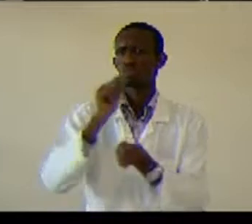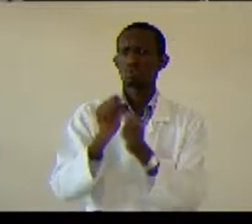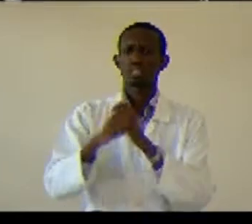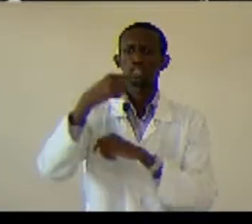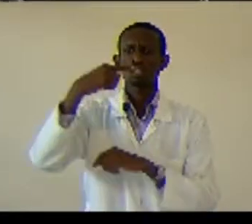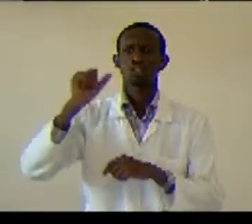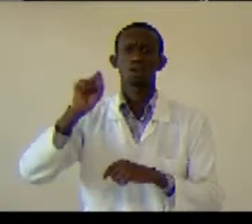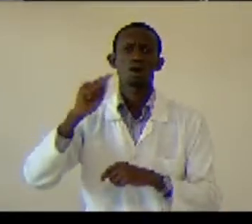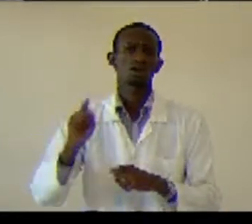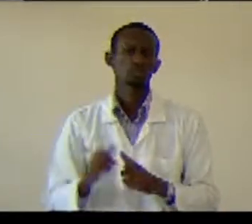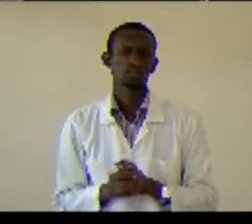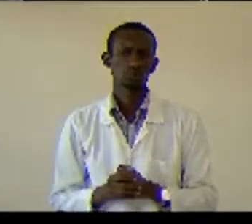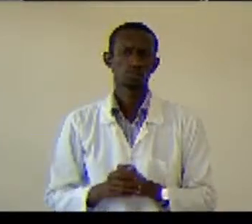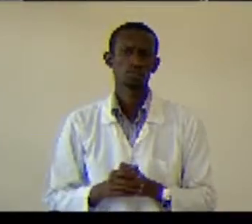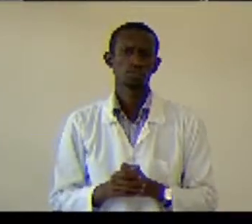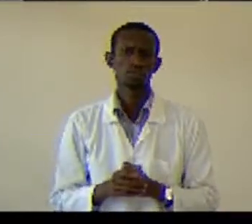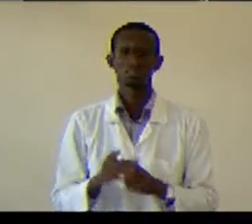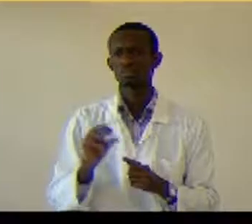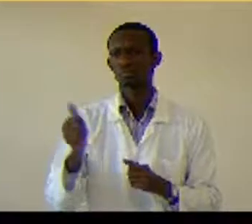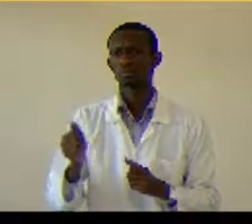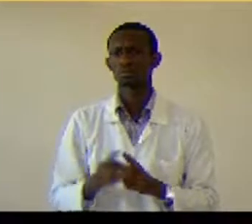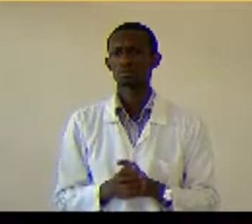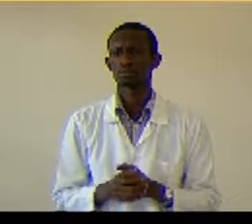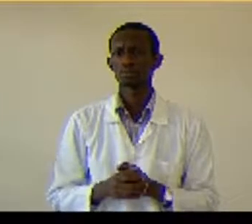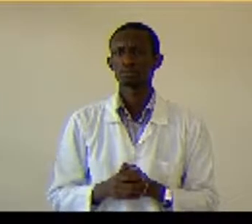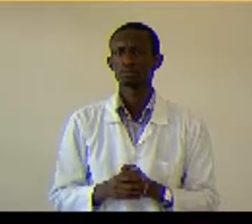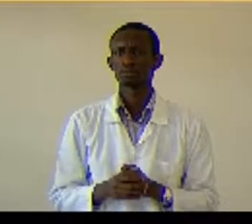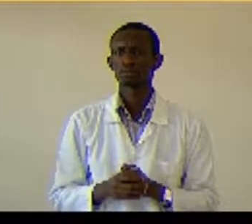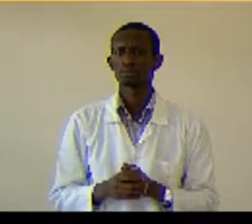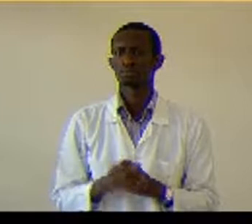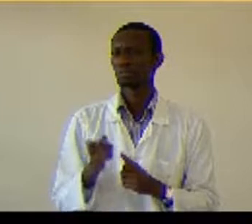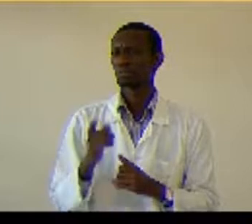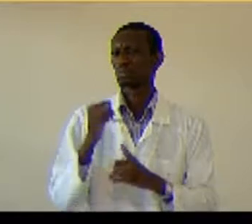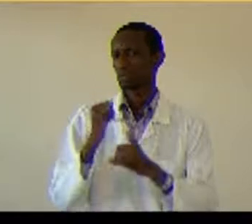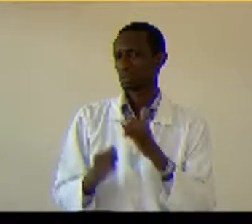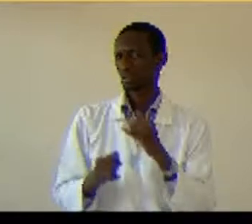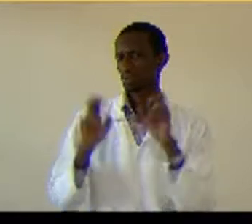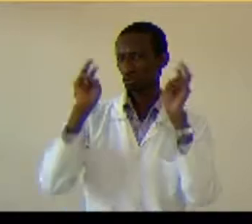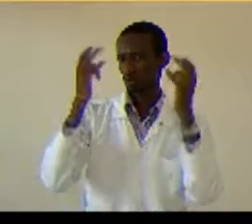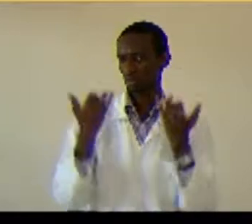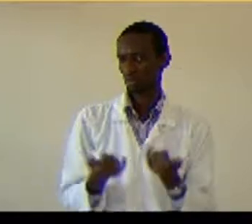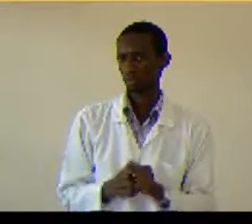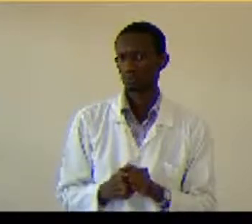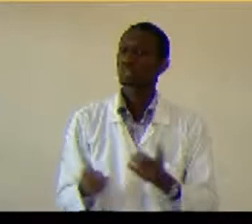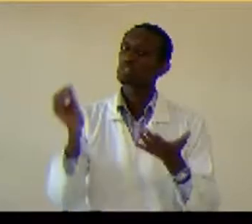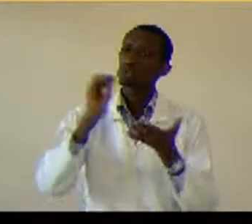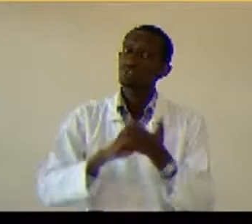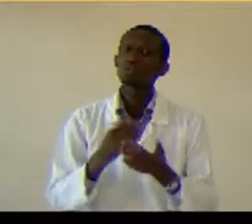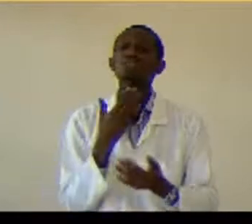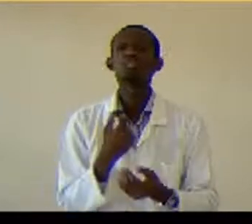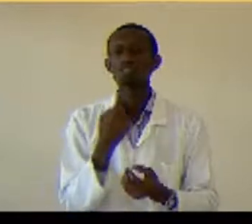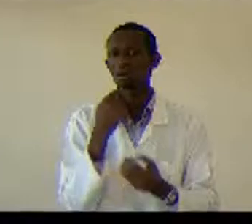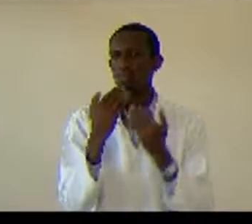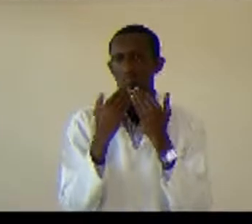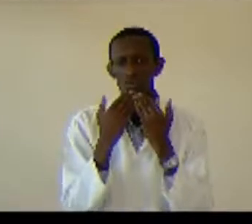357 degrees Celsius. And so that brings us to the end of this lesson. Once again, I want to thank you so much